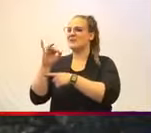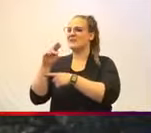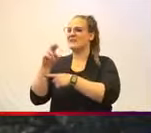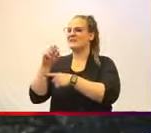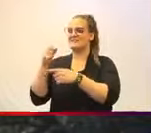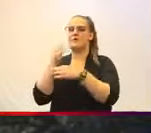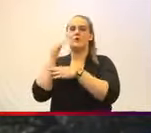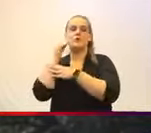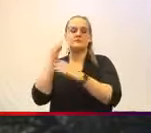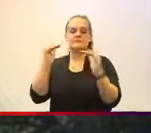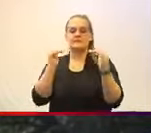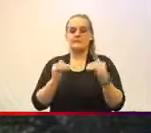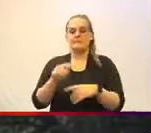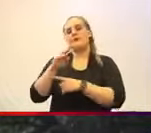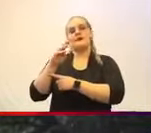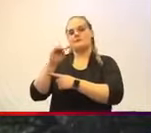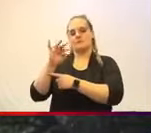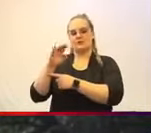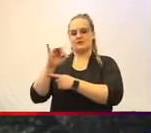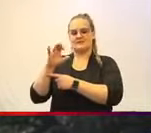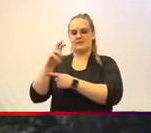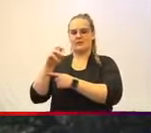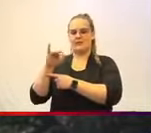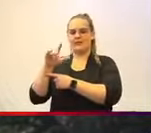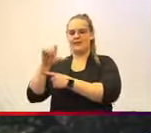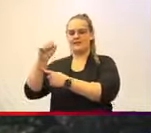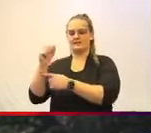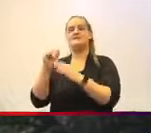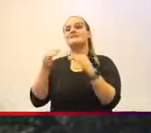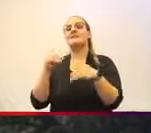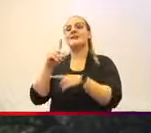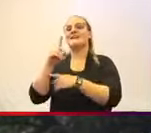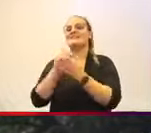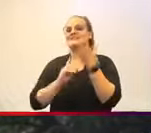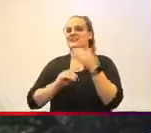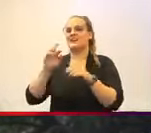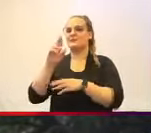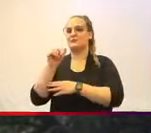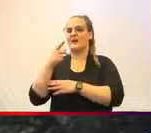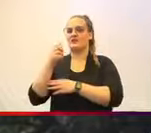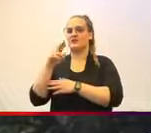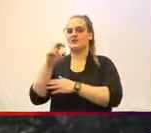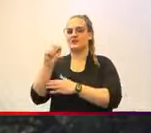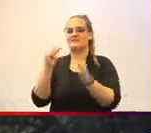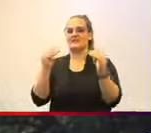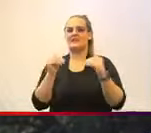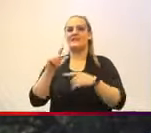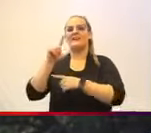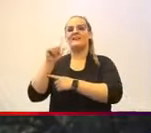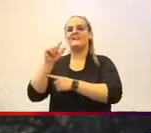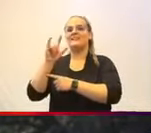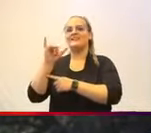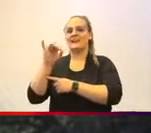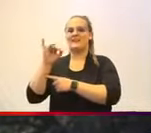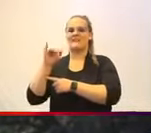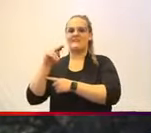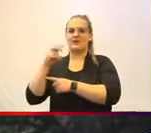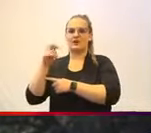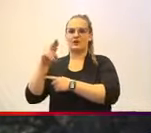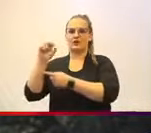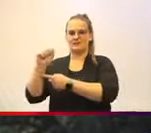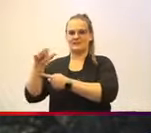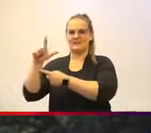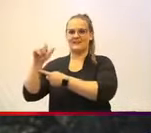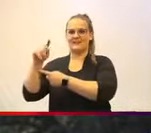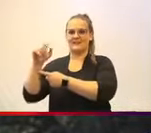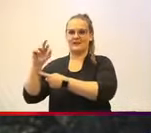Price, Platt Furniture, the Design Rangers, Lady Fingers Letterpress, and Brit Films,